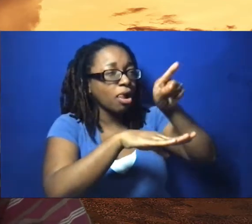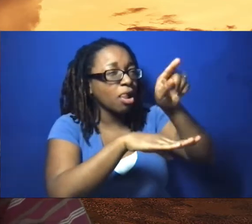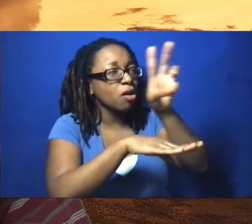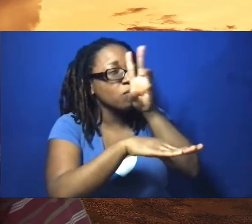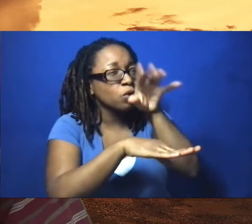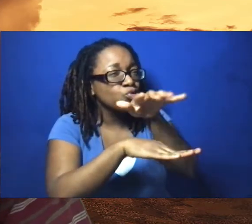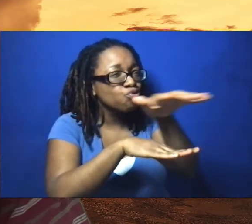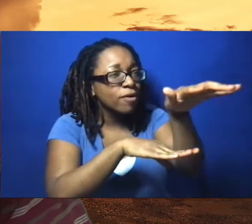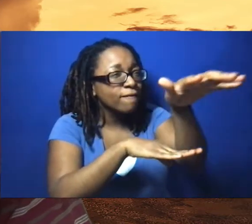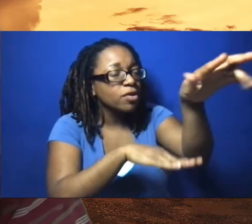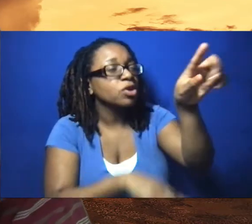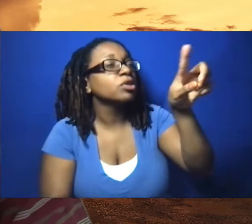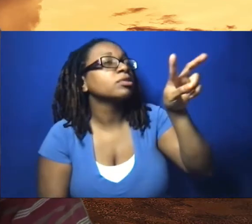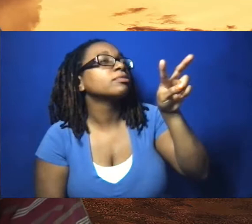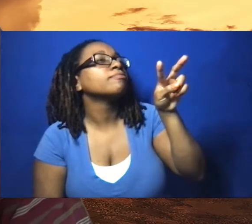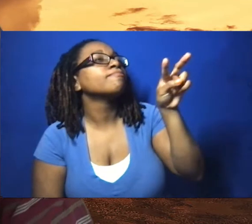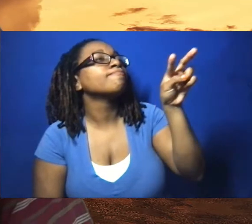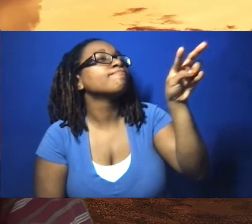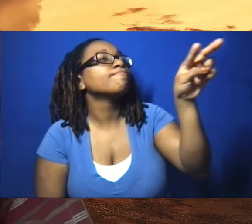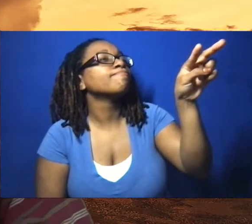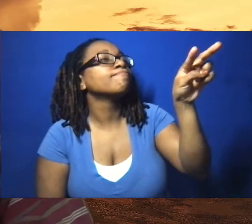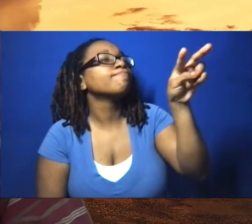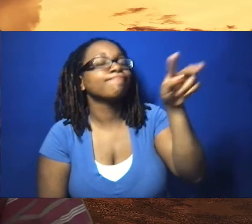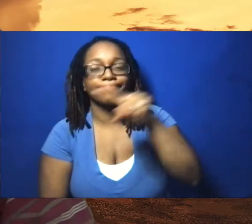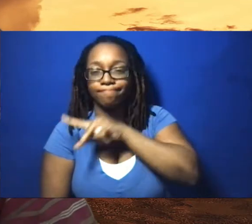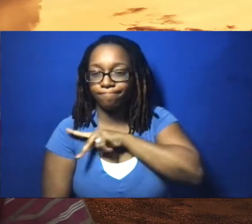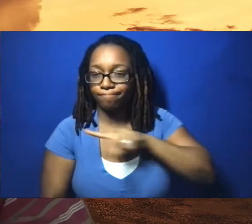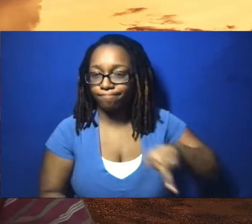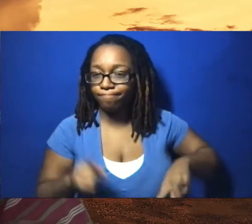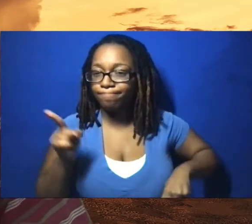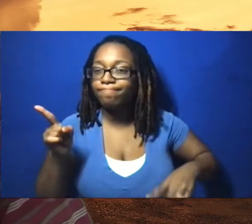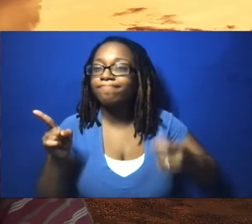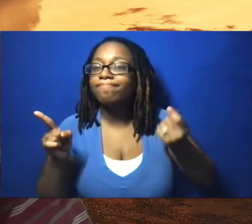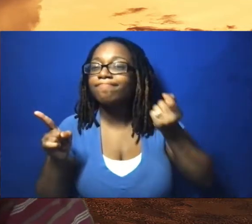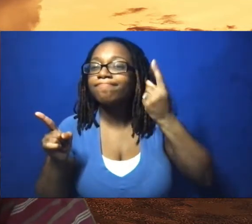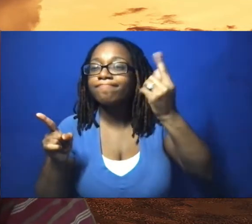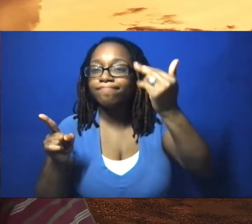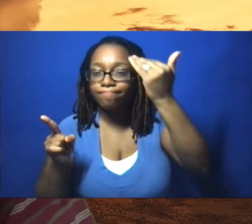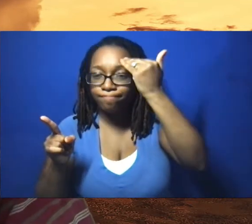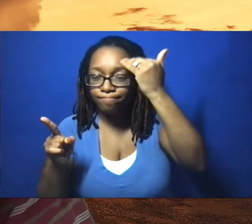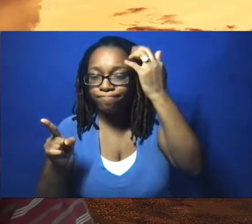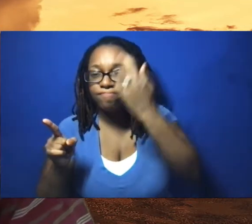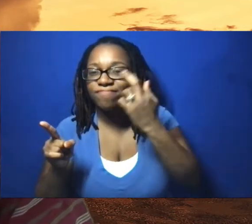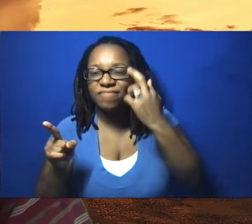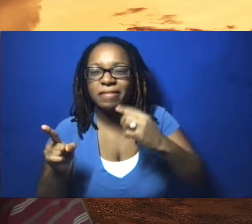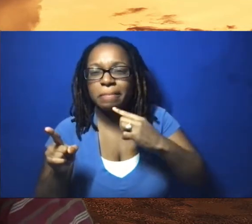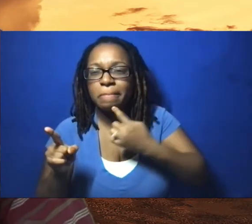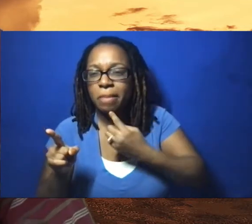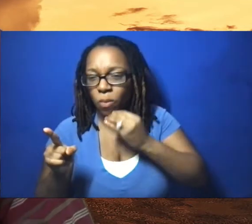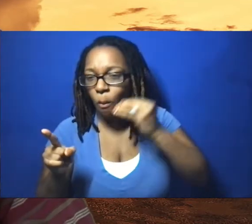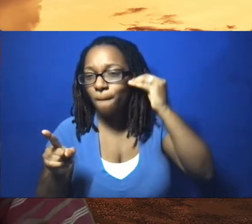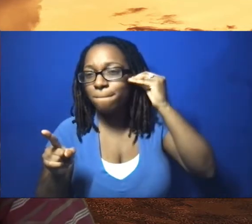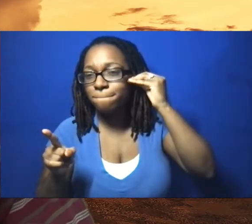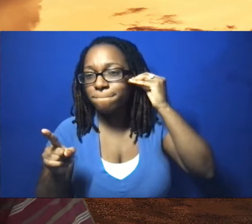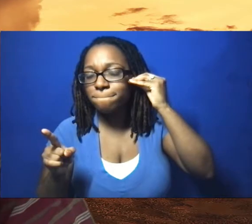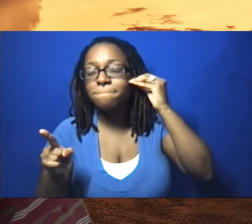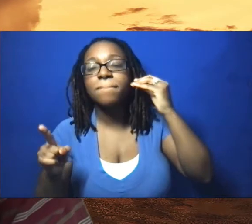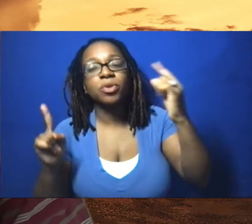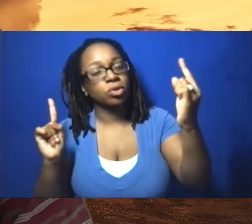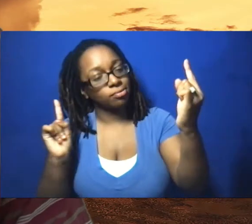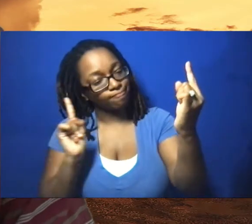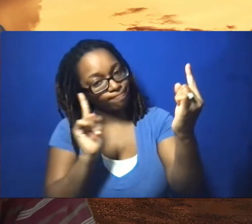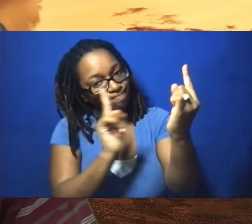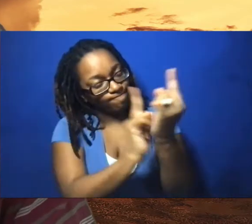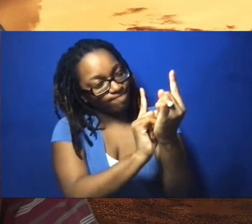that he was missing his home. She said to him, Mufunga, you must go